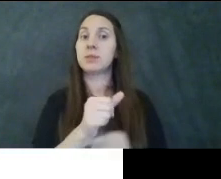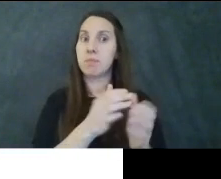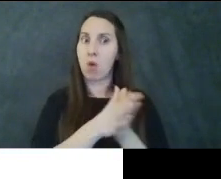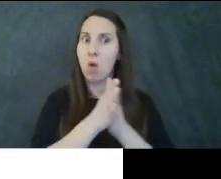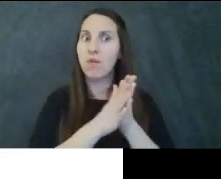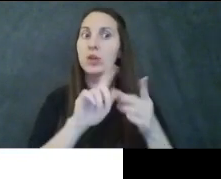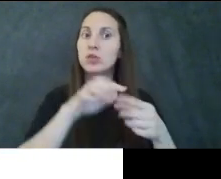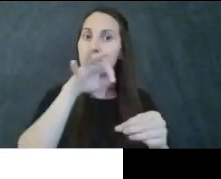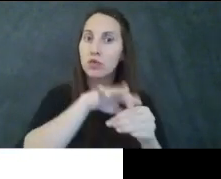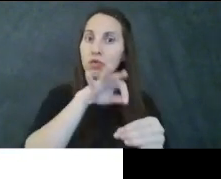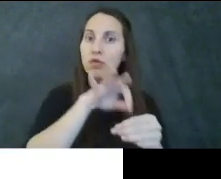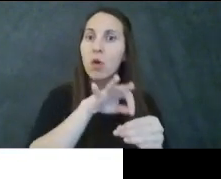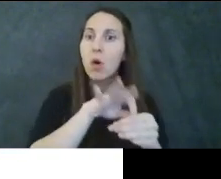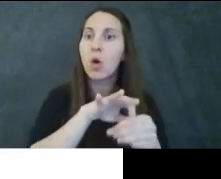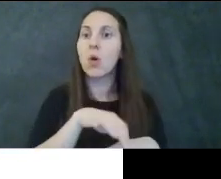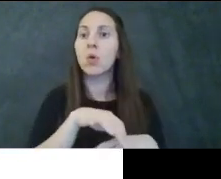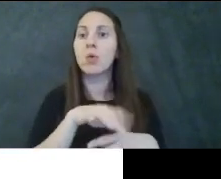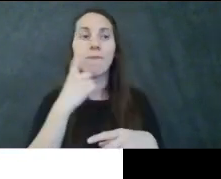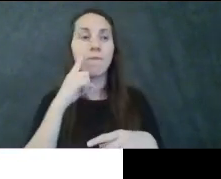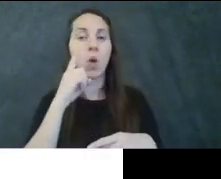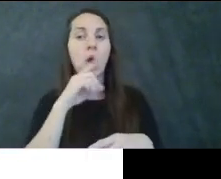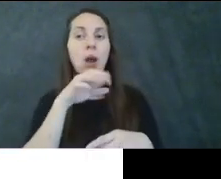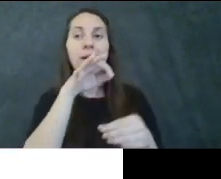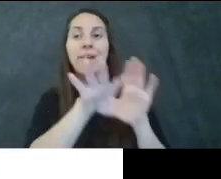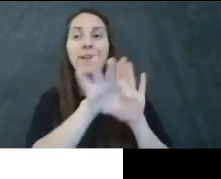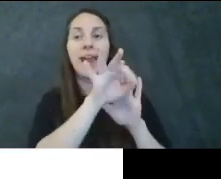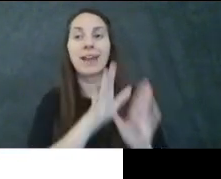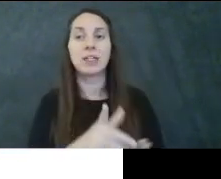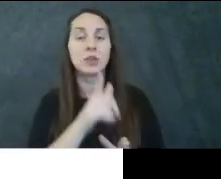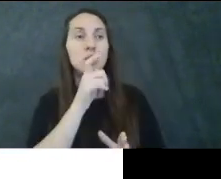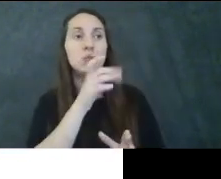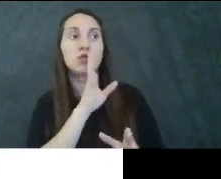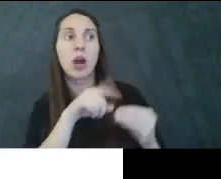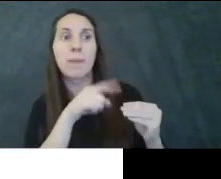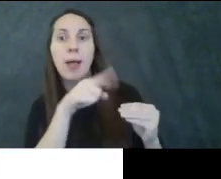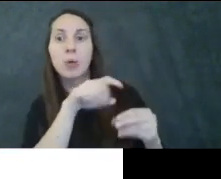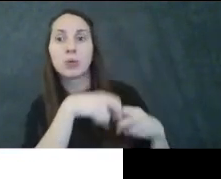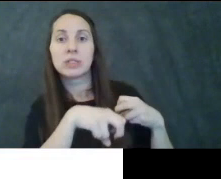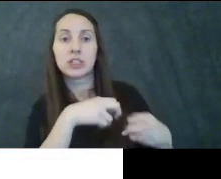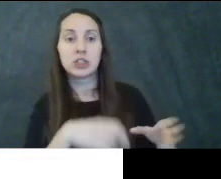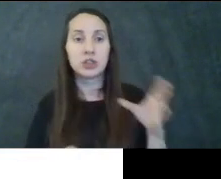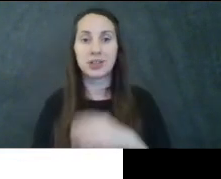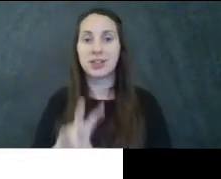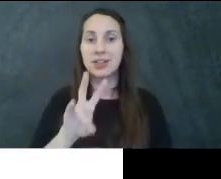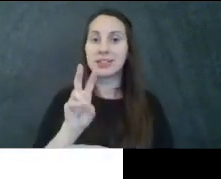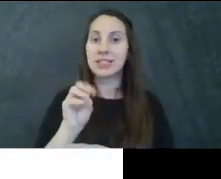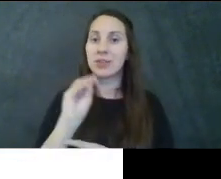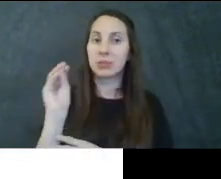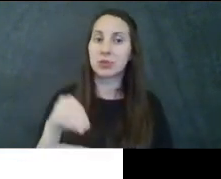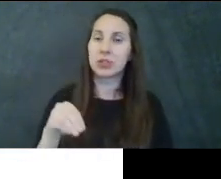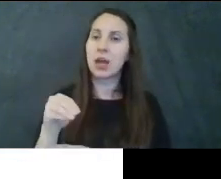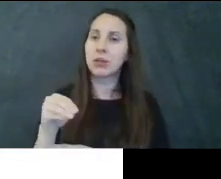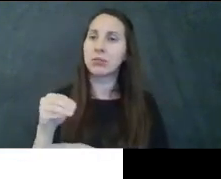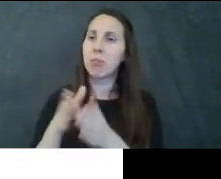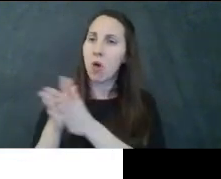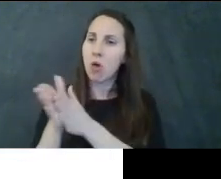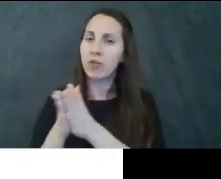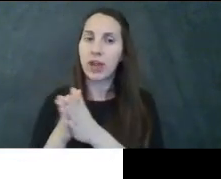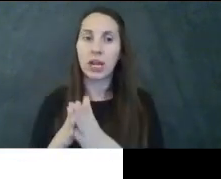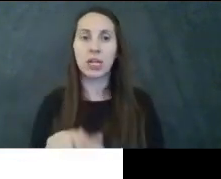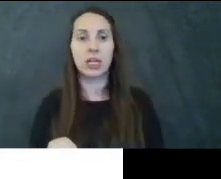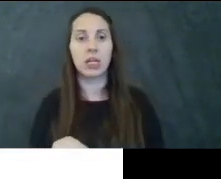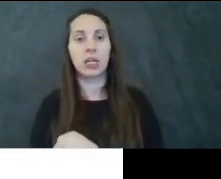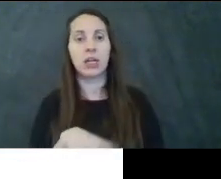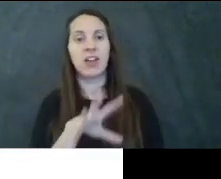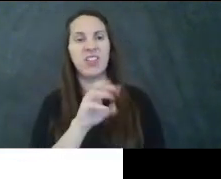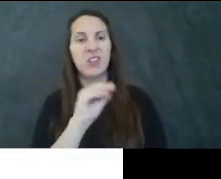vote by candidates who talked about these issues. 70% motivated, 50% strongly motivated. And for the whole